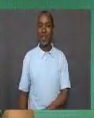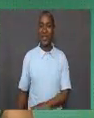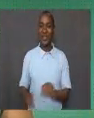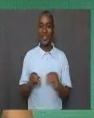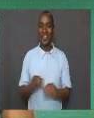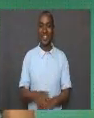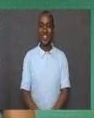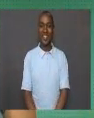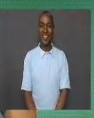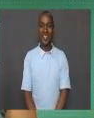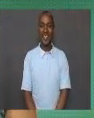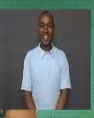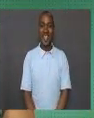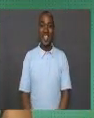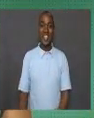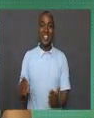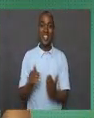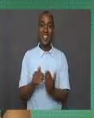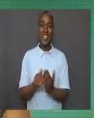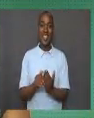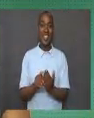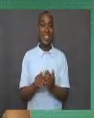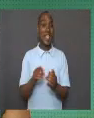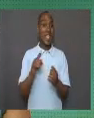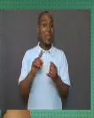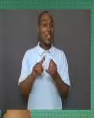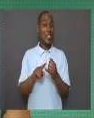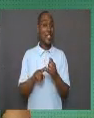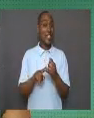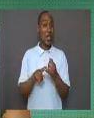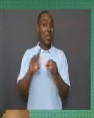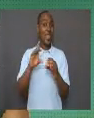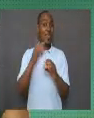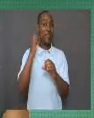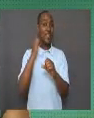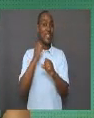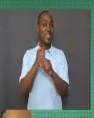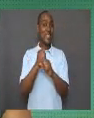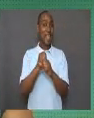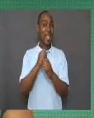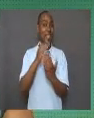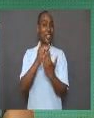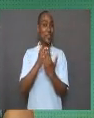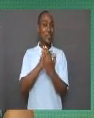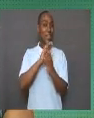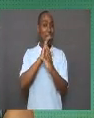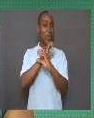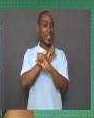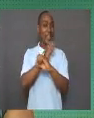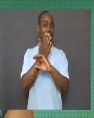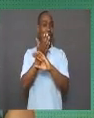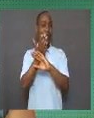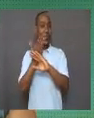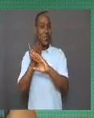Students, let us do one last activity before we conclude